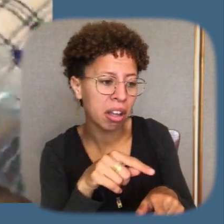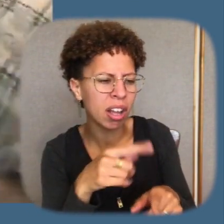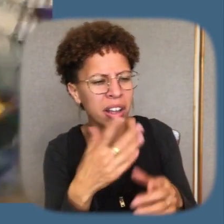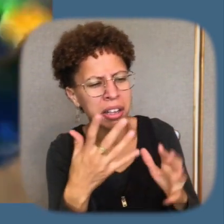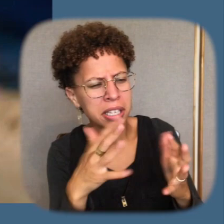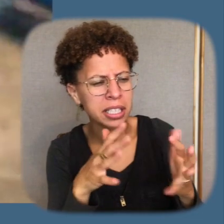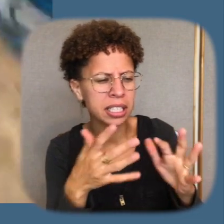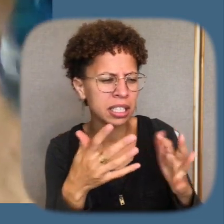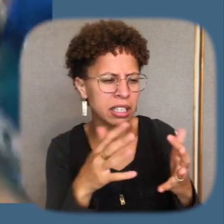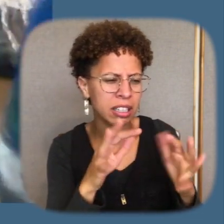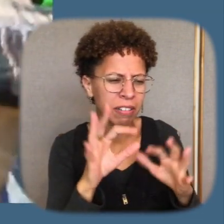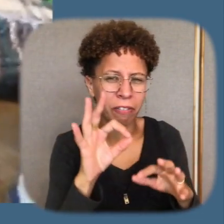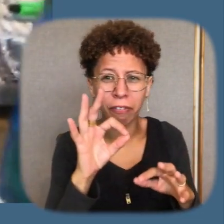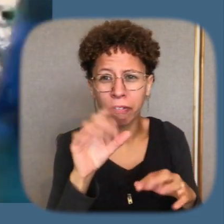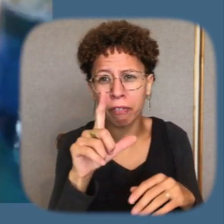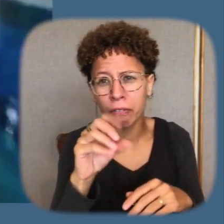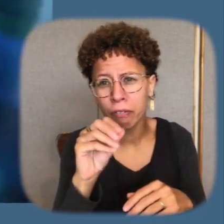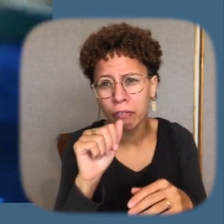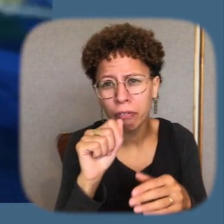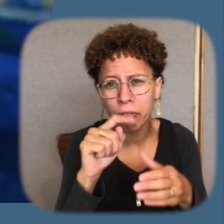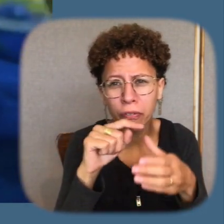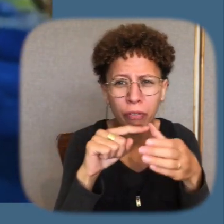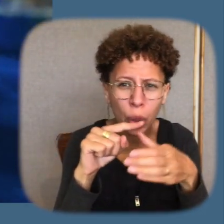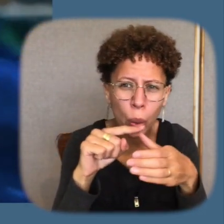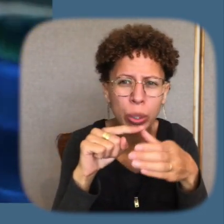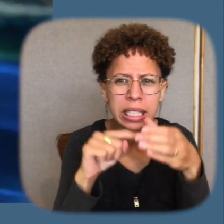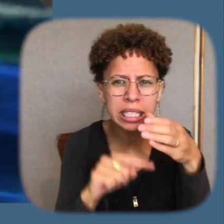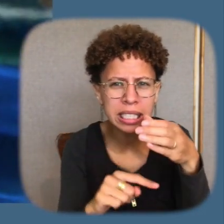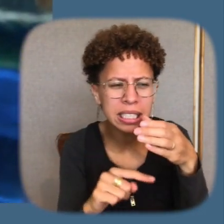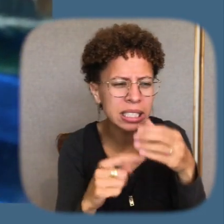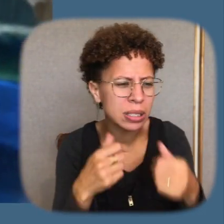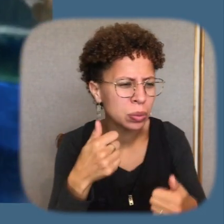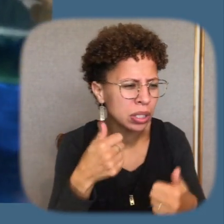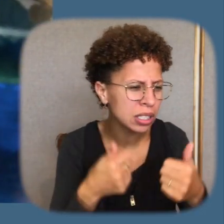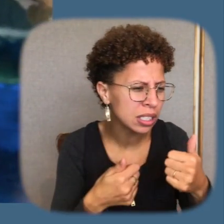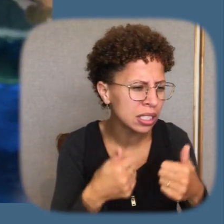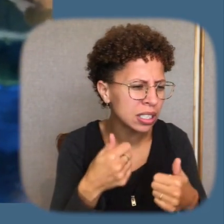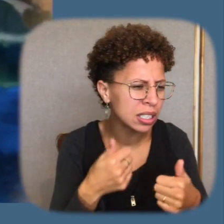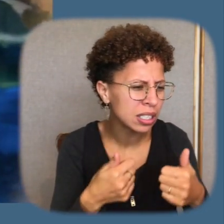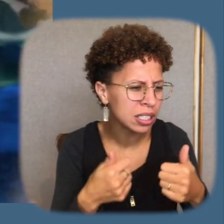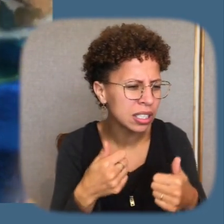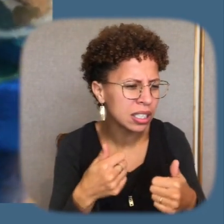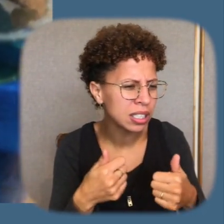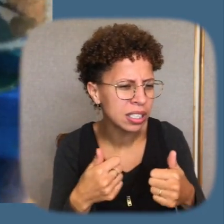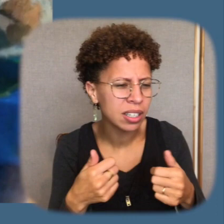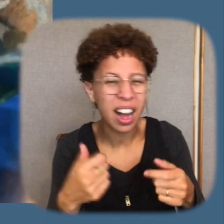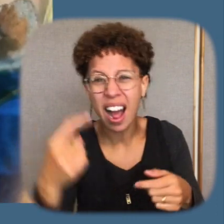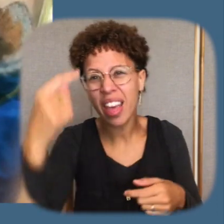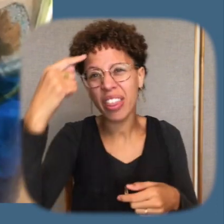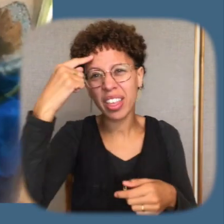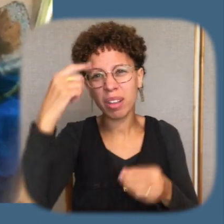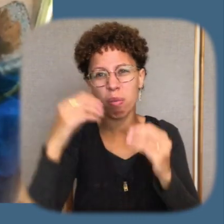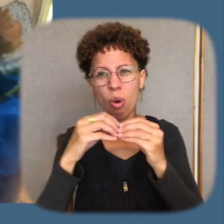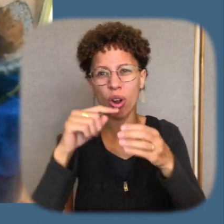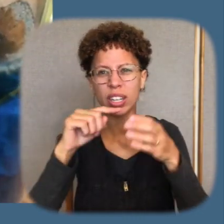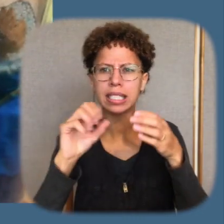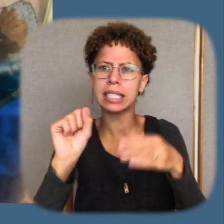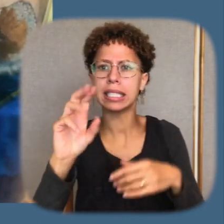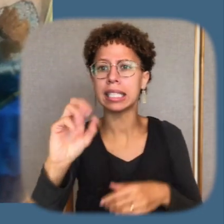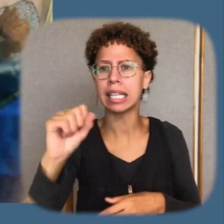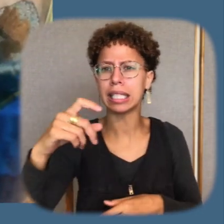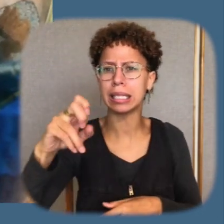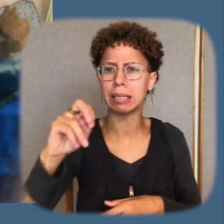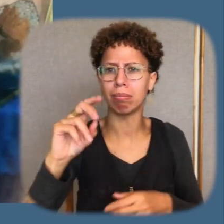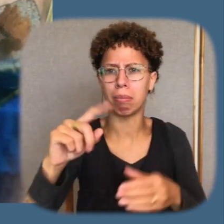if it's floating or sinking. It's kind of hard to see. I think it's more of a suspending. Yep.